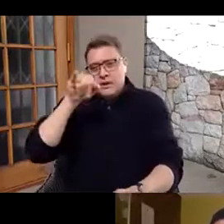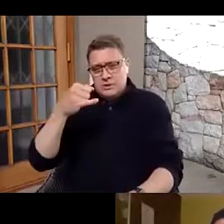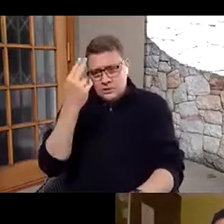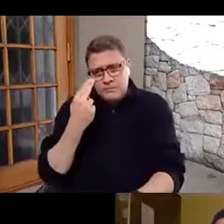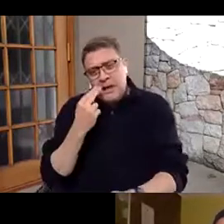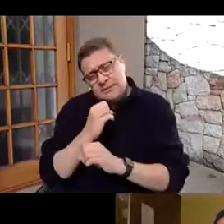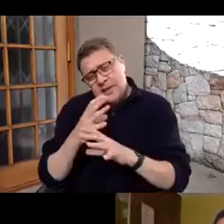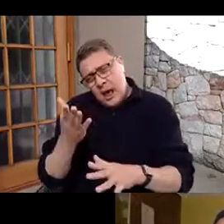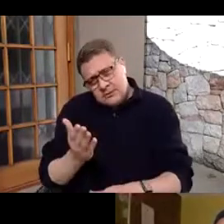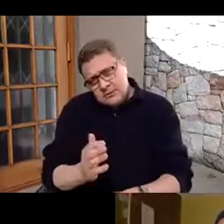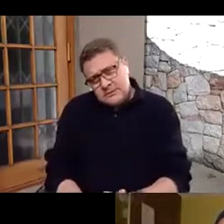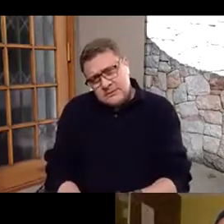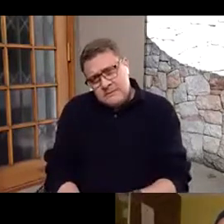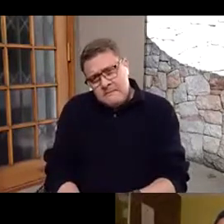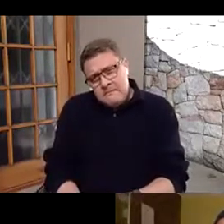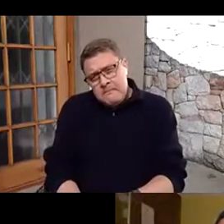Well,